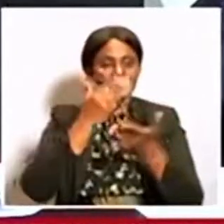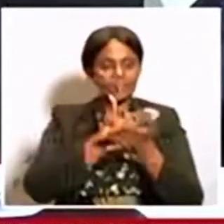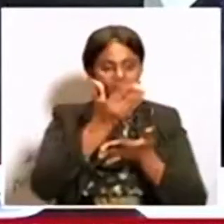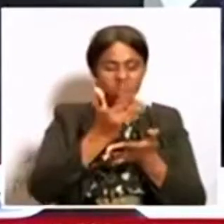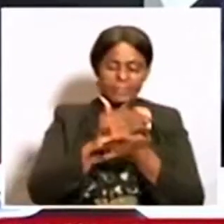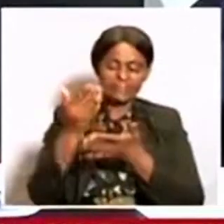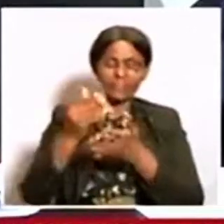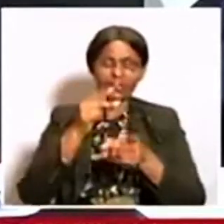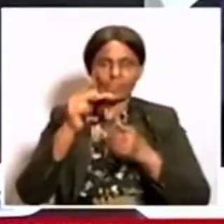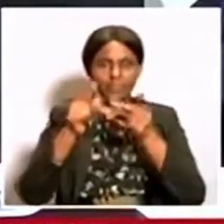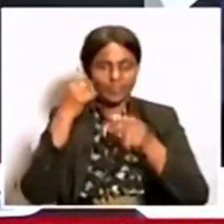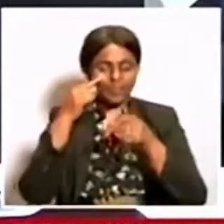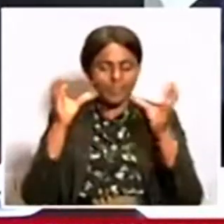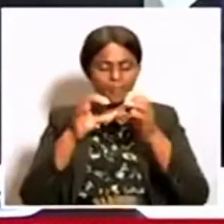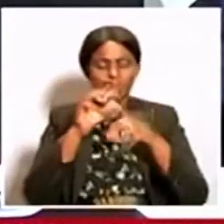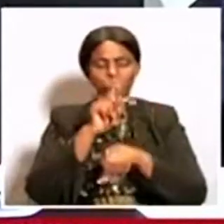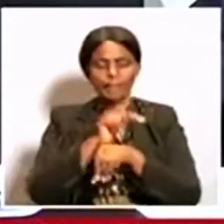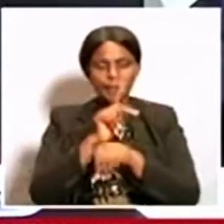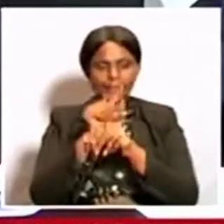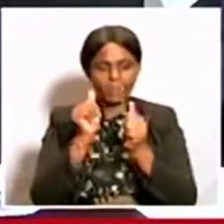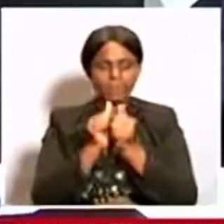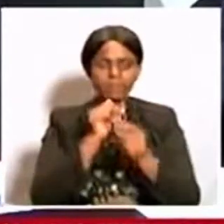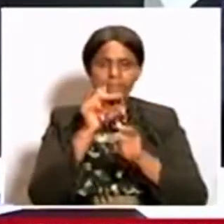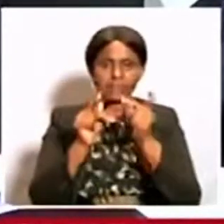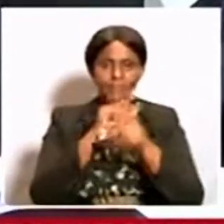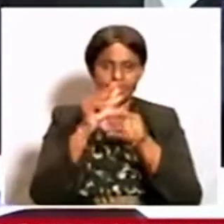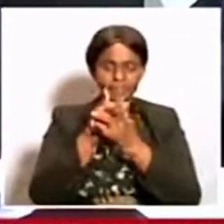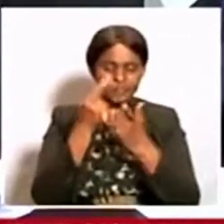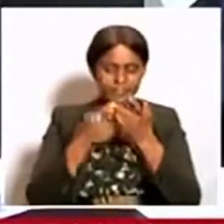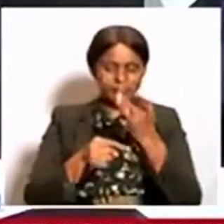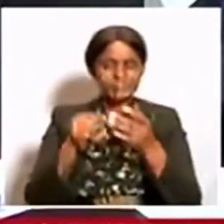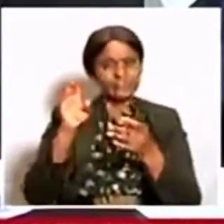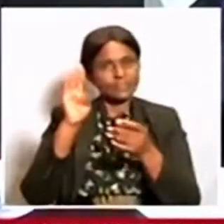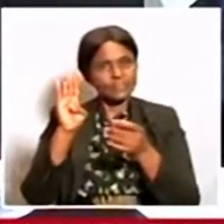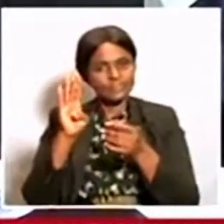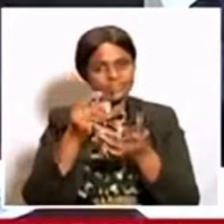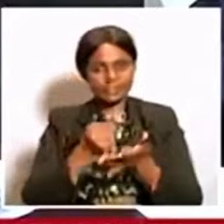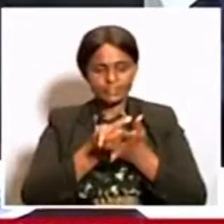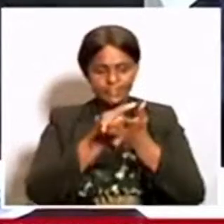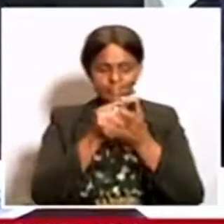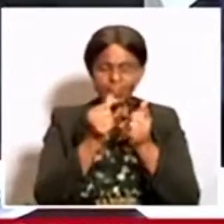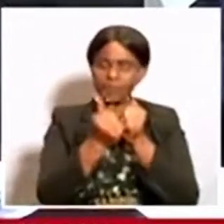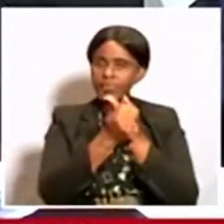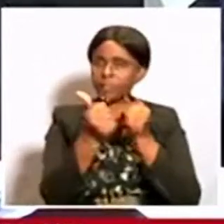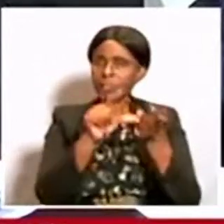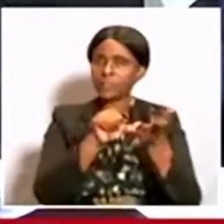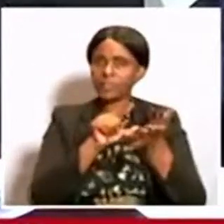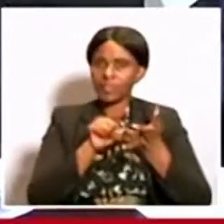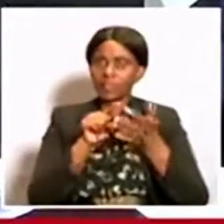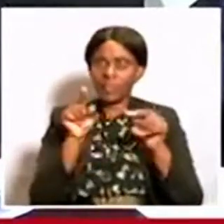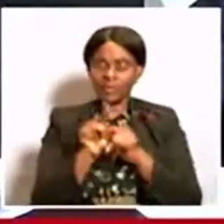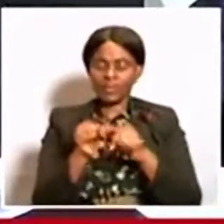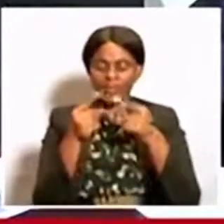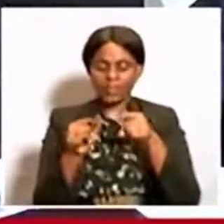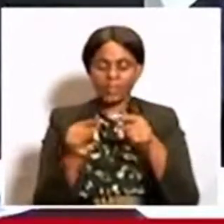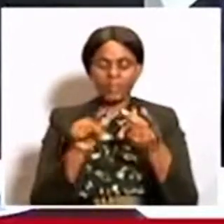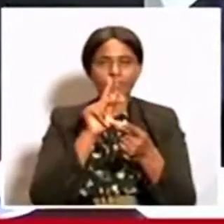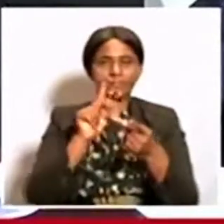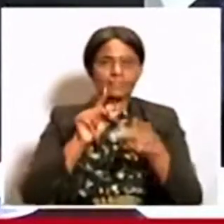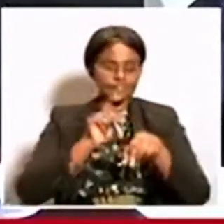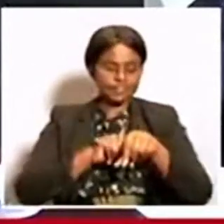processes for community projects and processing of bursaries, grants, and soft loans to be done on